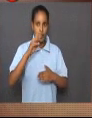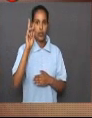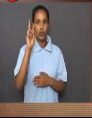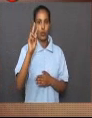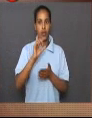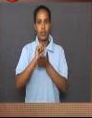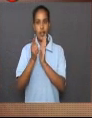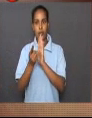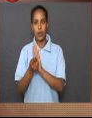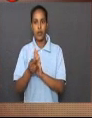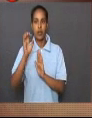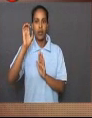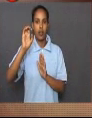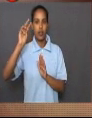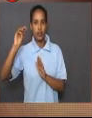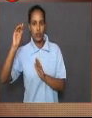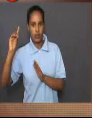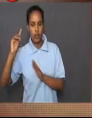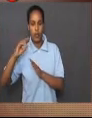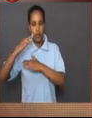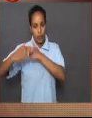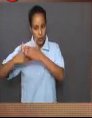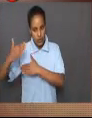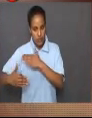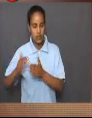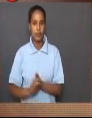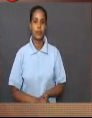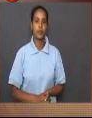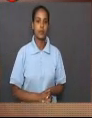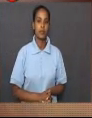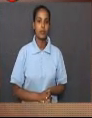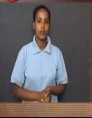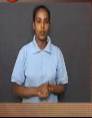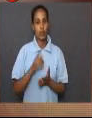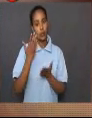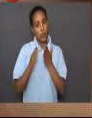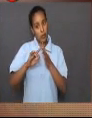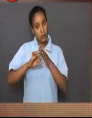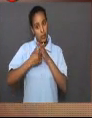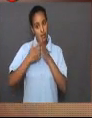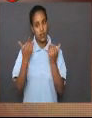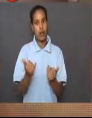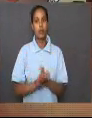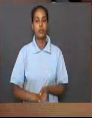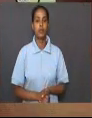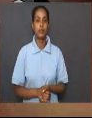2 examples of endothermic processes. You may begin now.